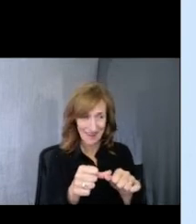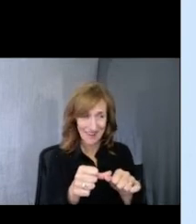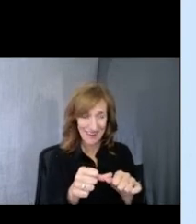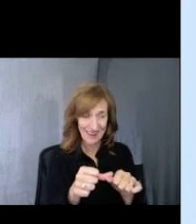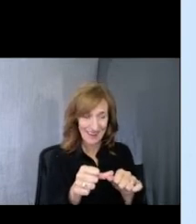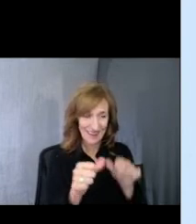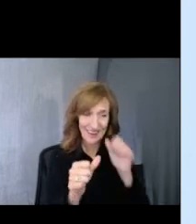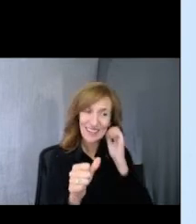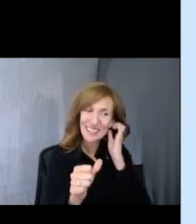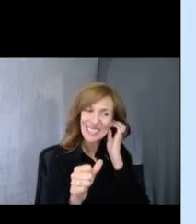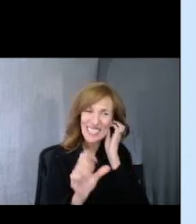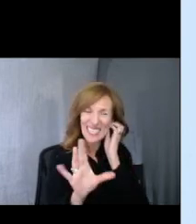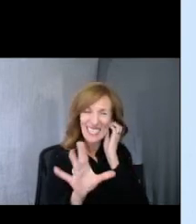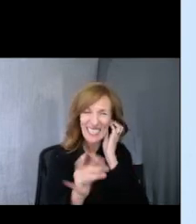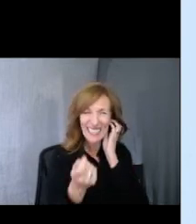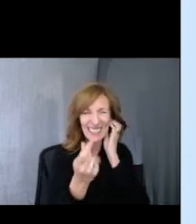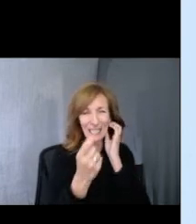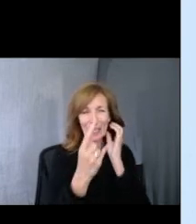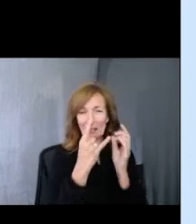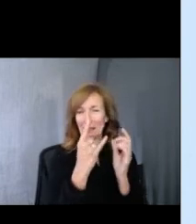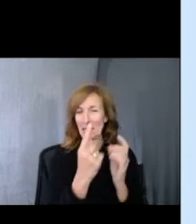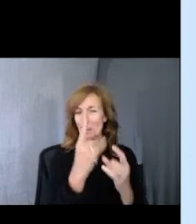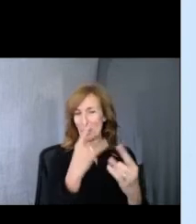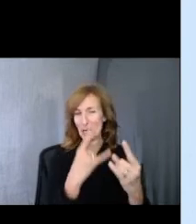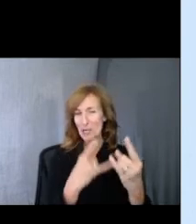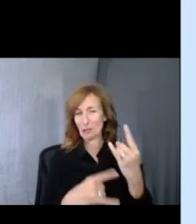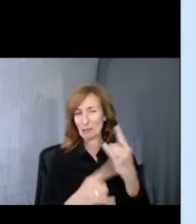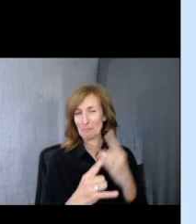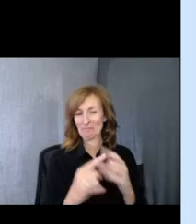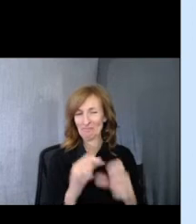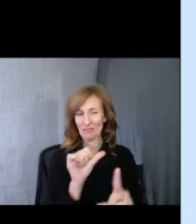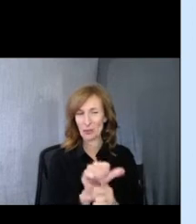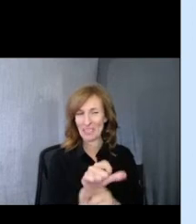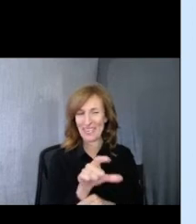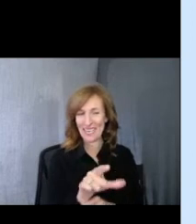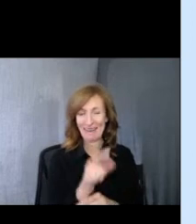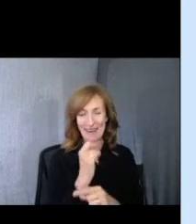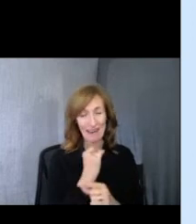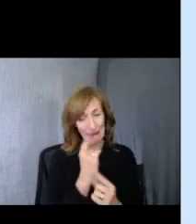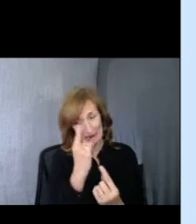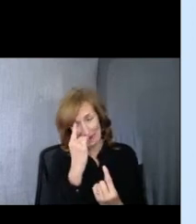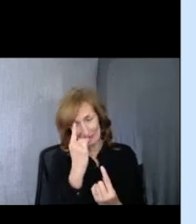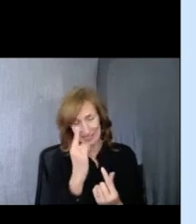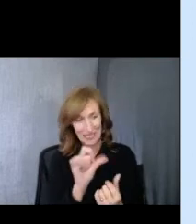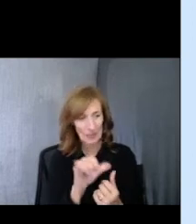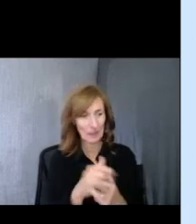this is a bit of a trick question. Even I had to think about this for a minute.